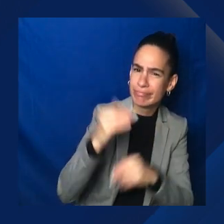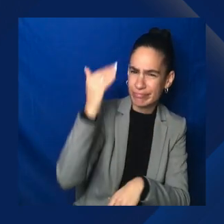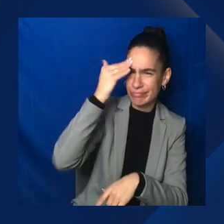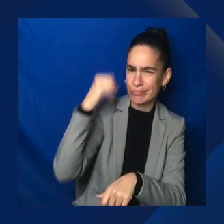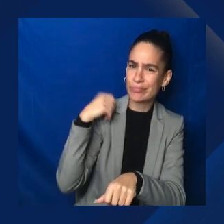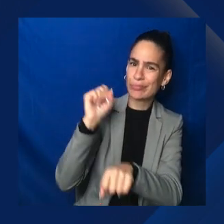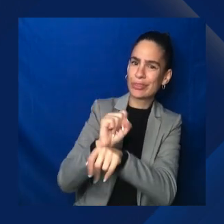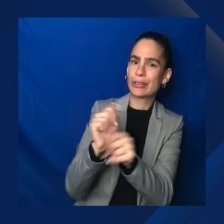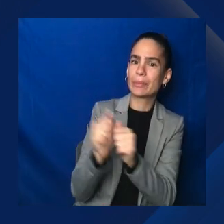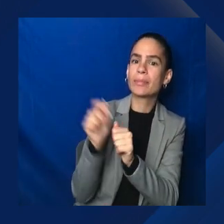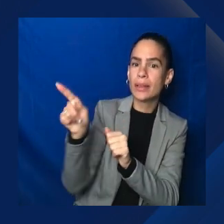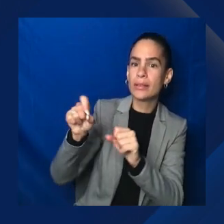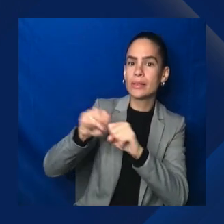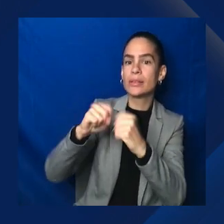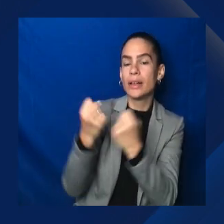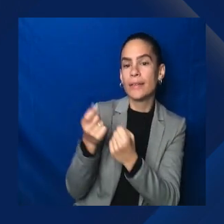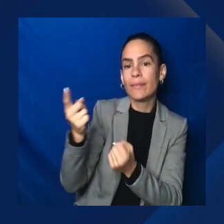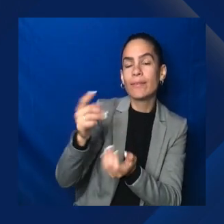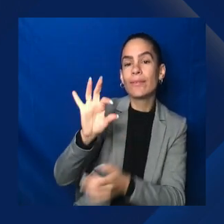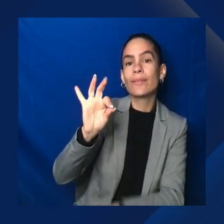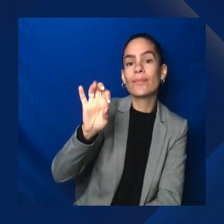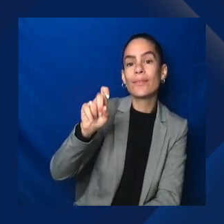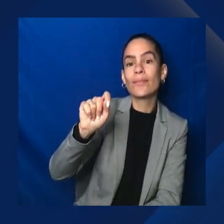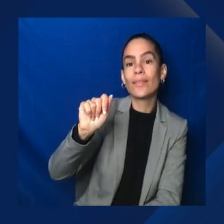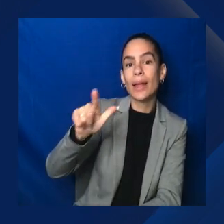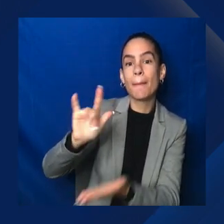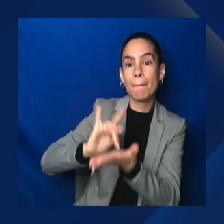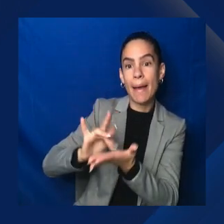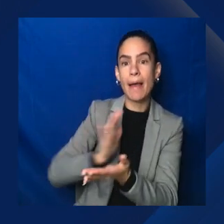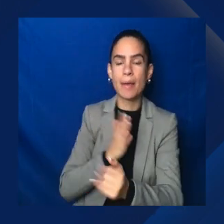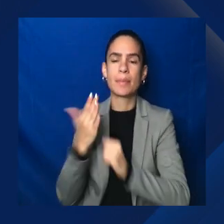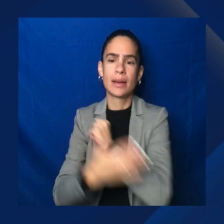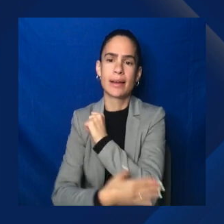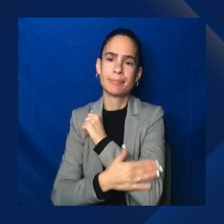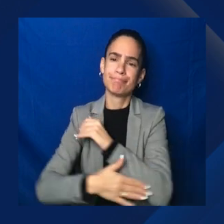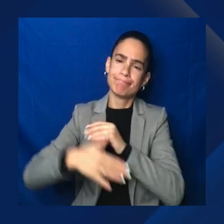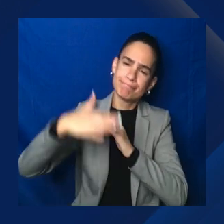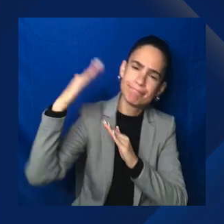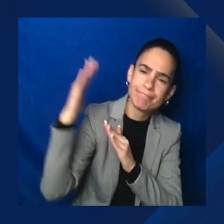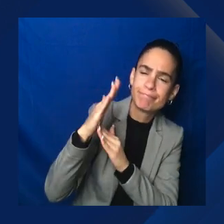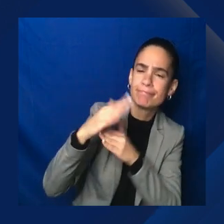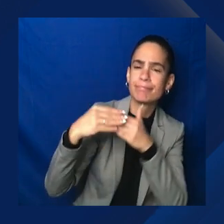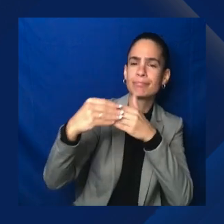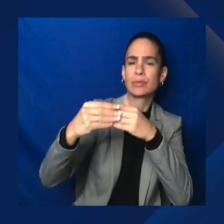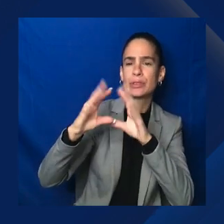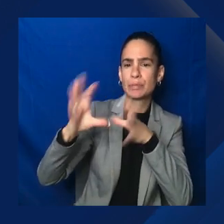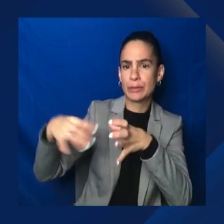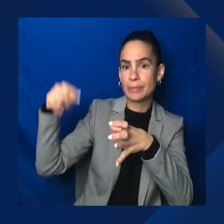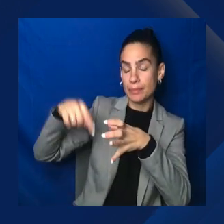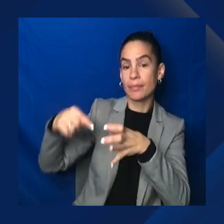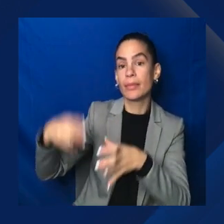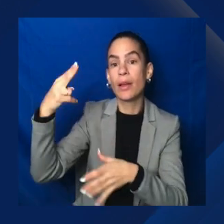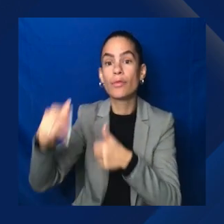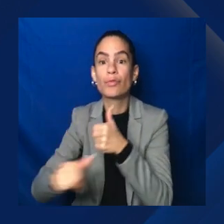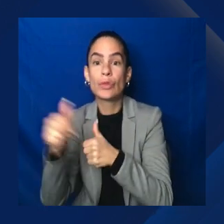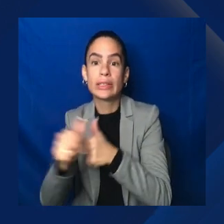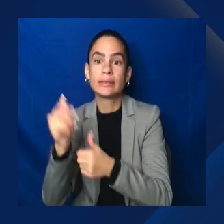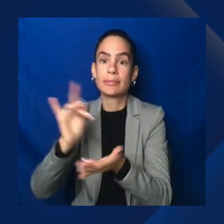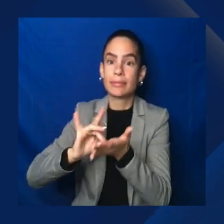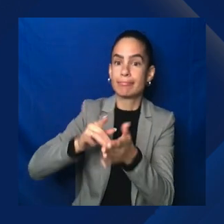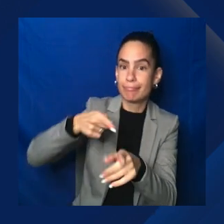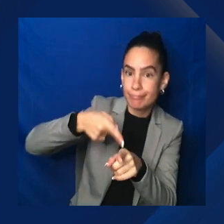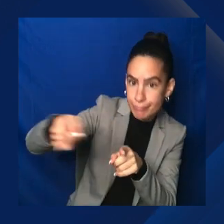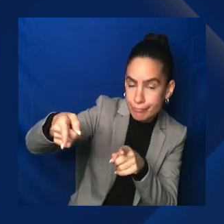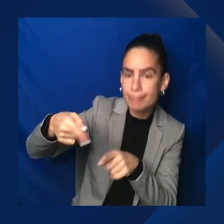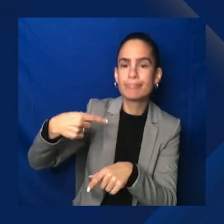nation's leading group of high-risk pregnancy experts. And we have continued to recommend opportunities for vaccination before, during, and after